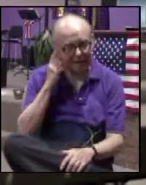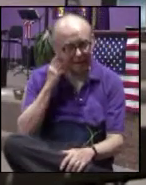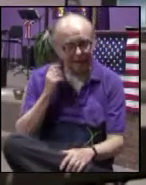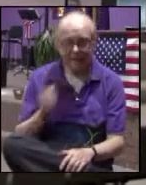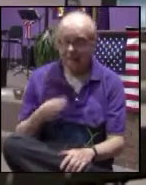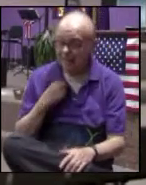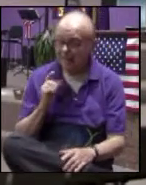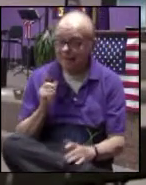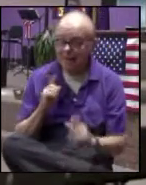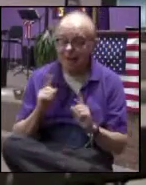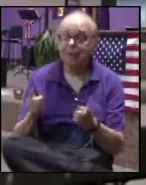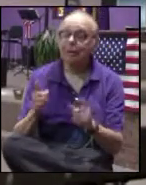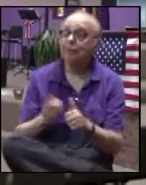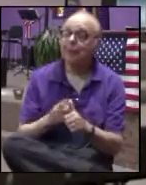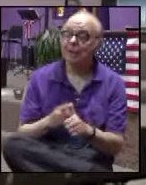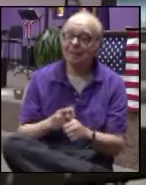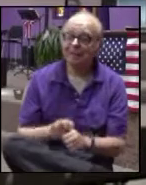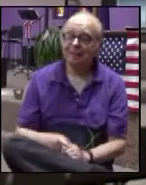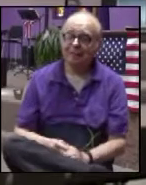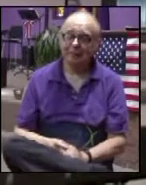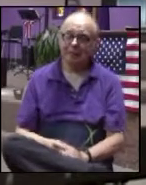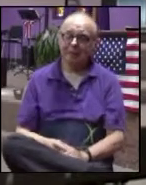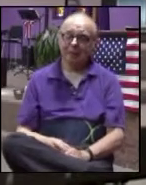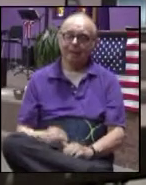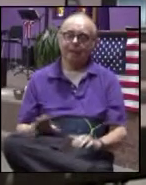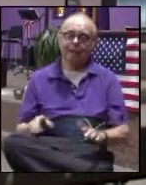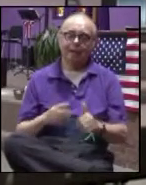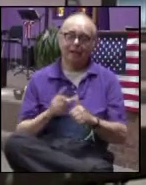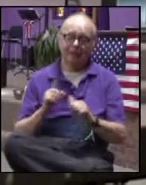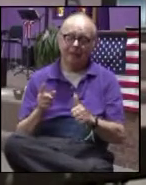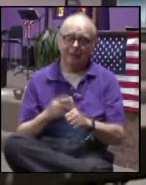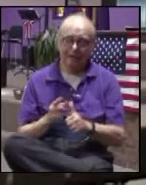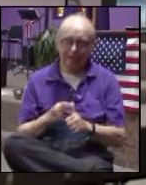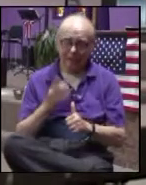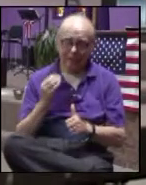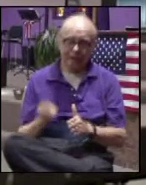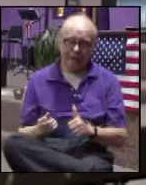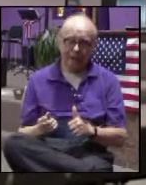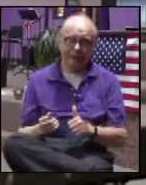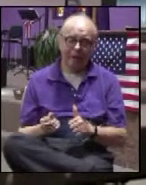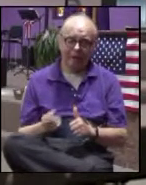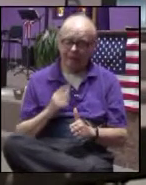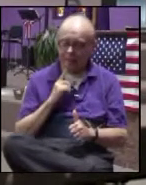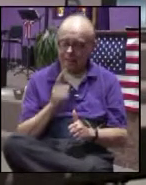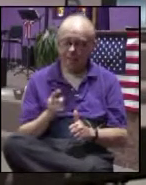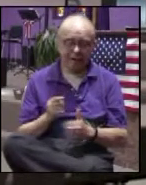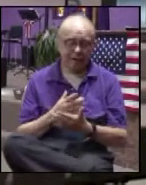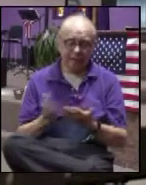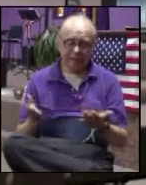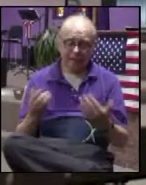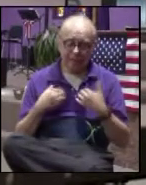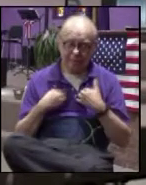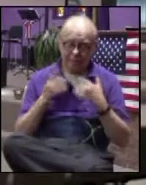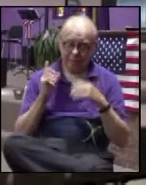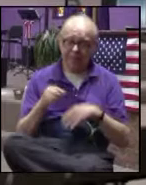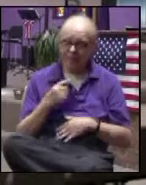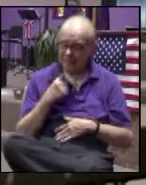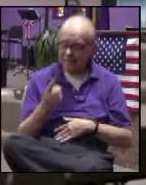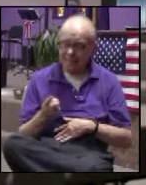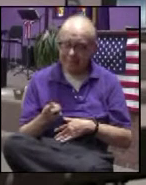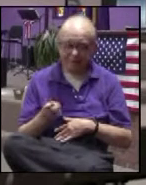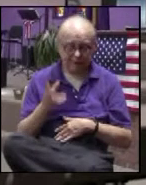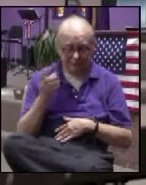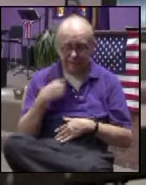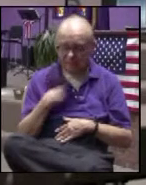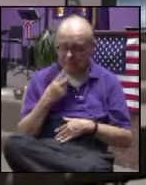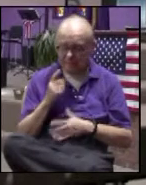Can I go first? You know, can I do it first? Because I really got some things that I would like you to sit and listen